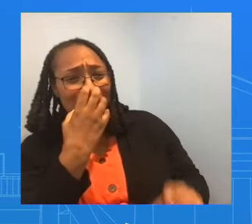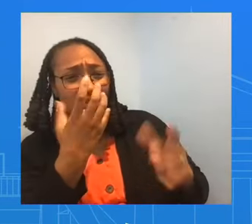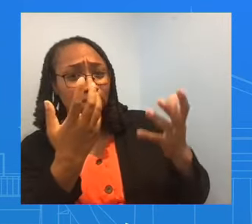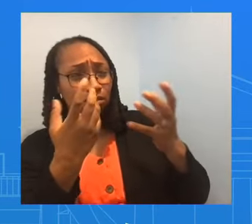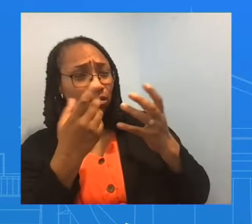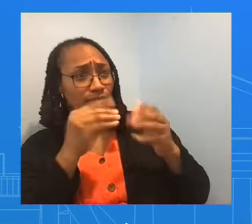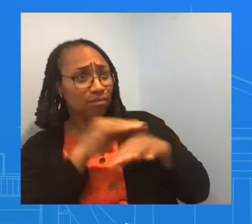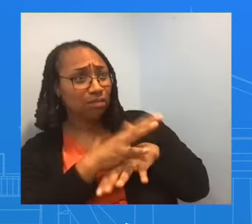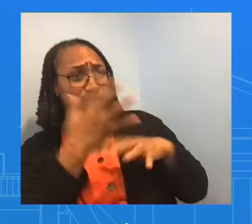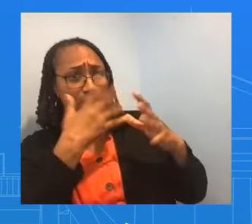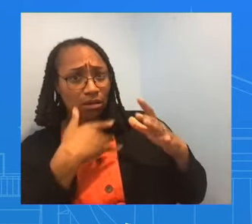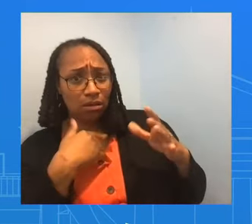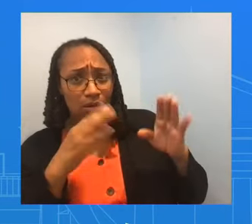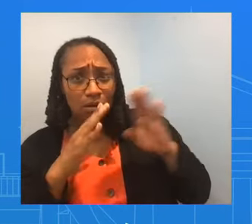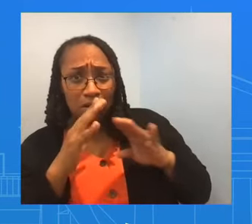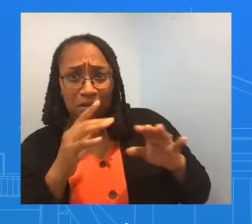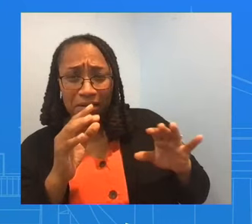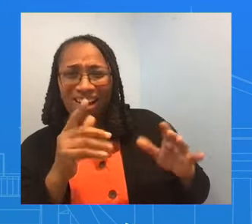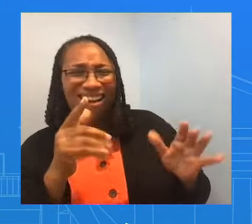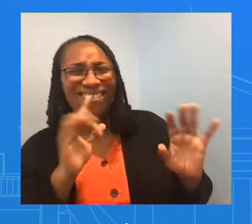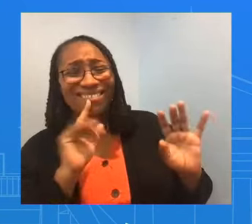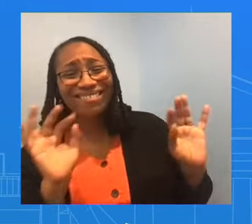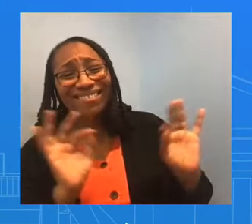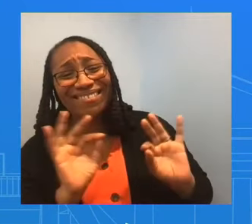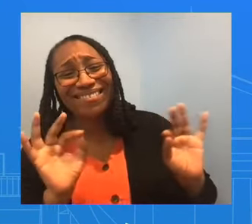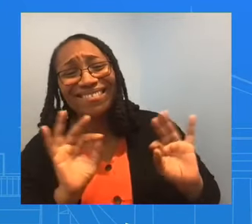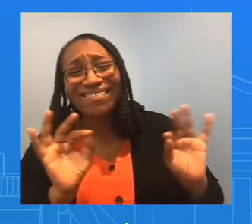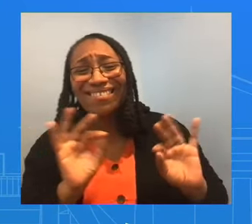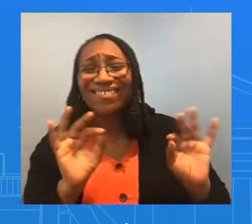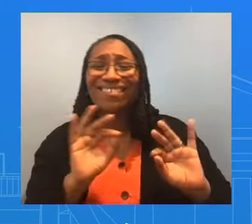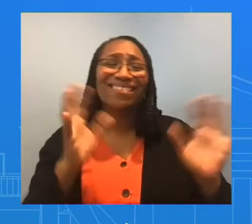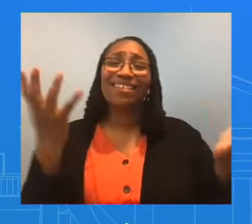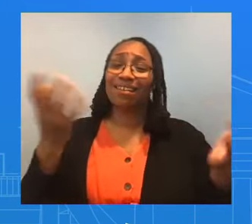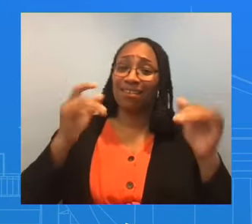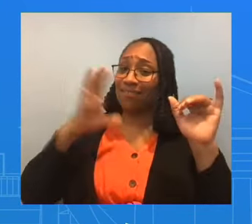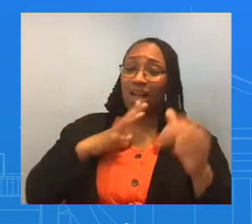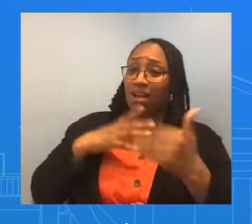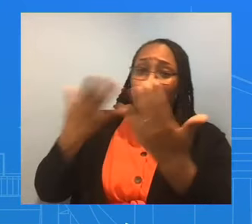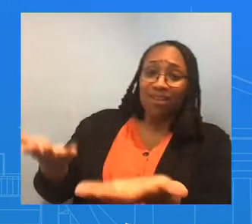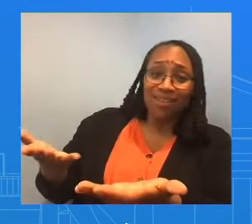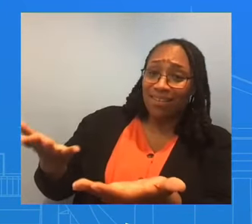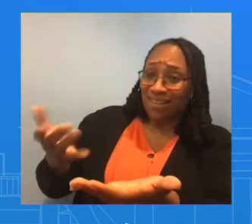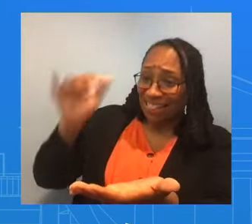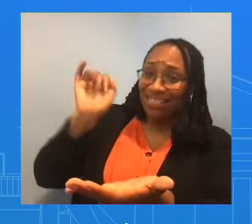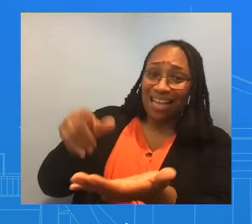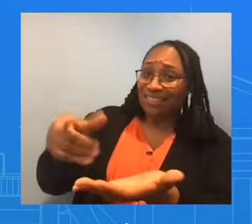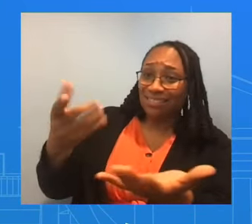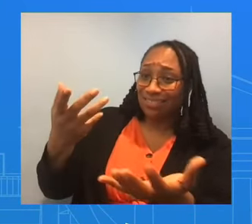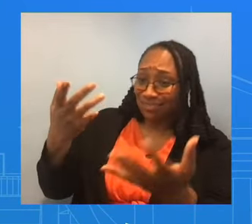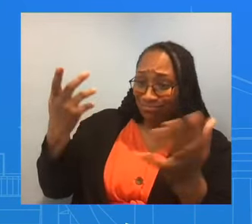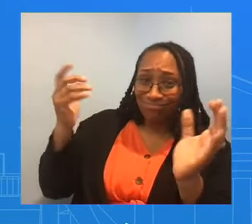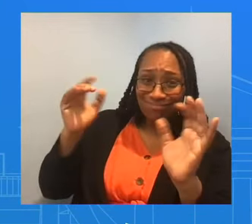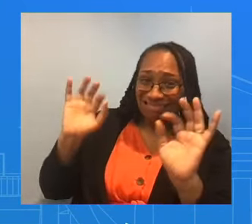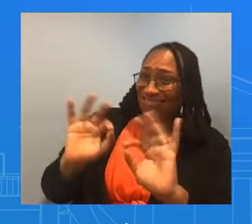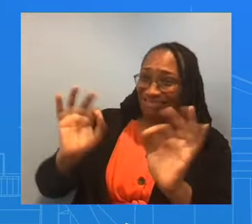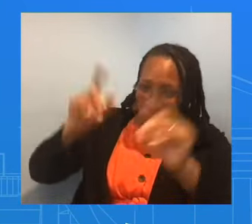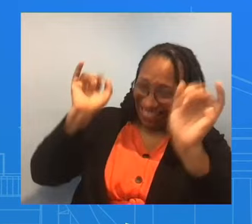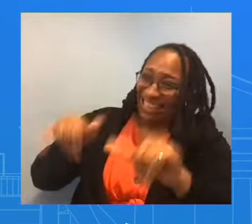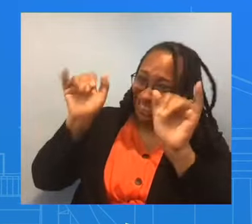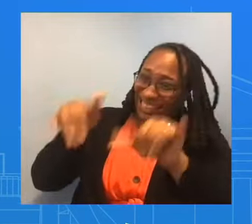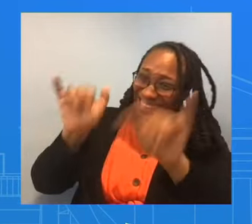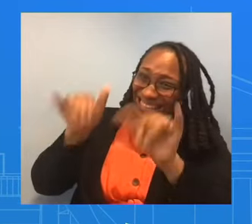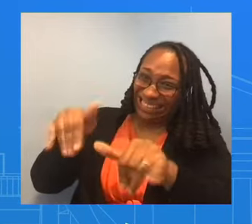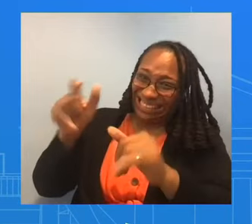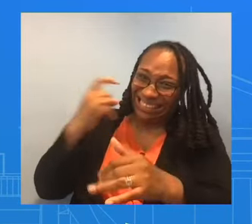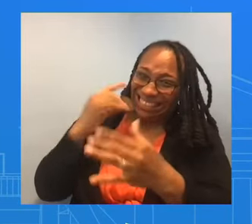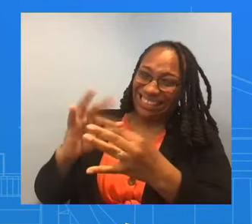to talk. Well, there you go. Thank you so much, April. So, okay. On the Trump docs, this is not a graceful